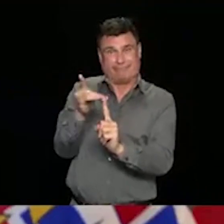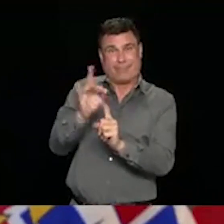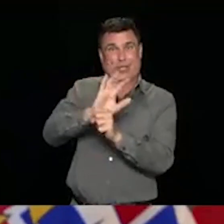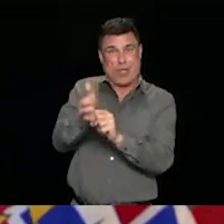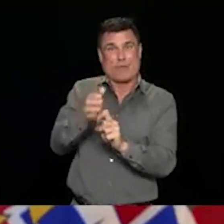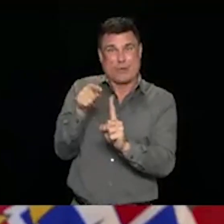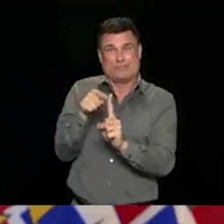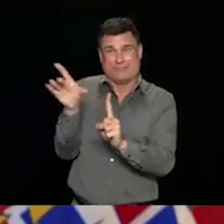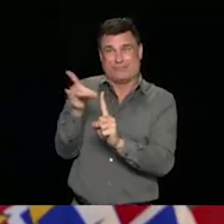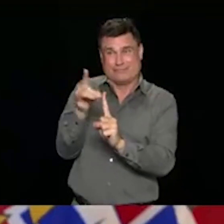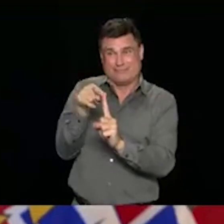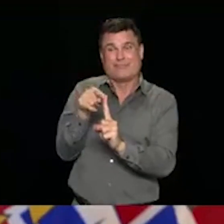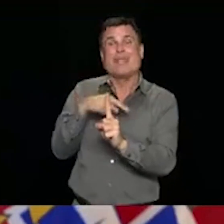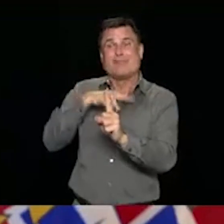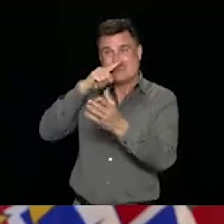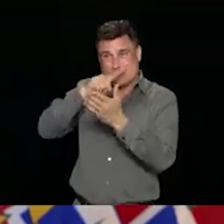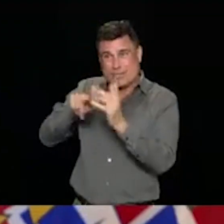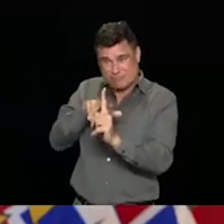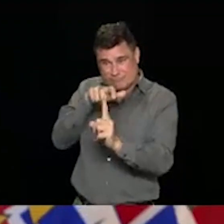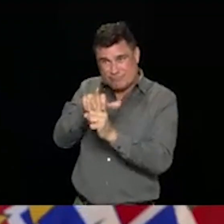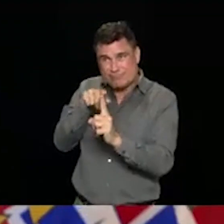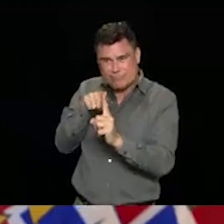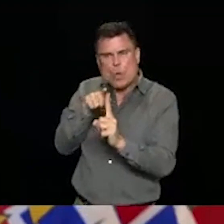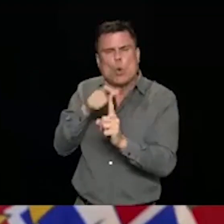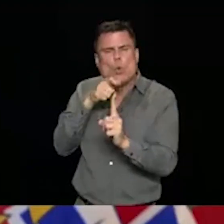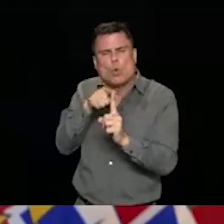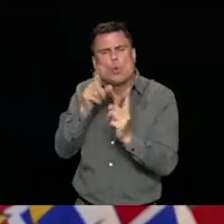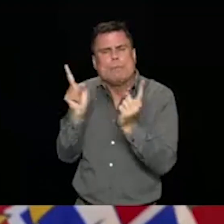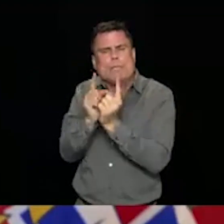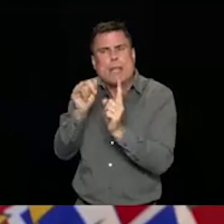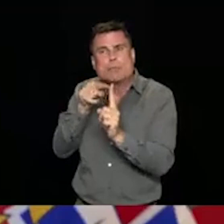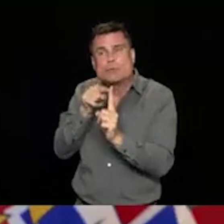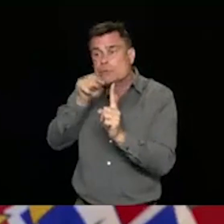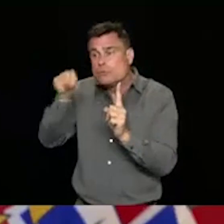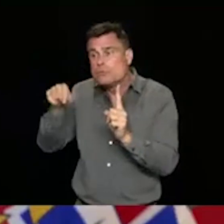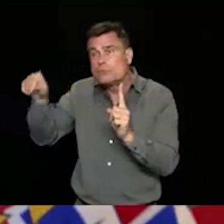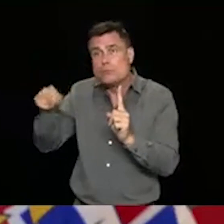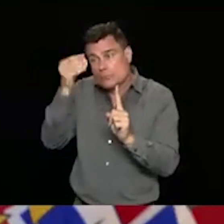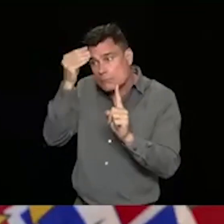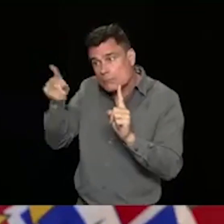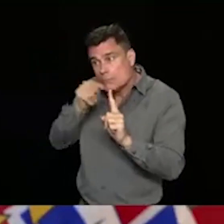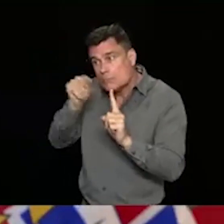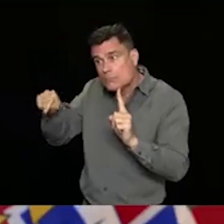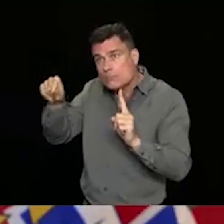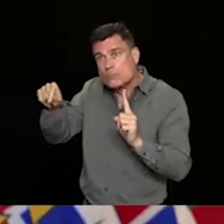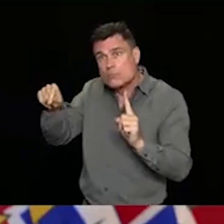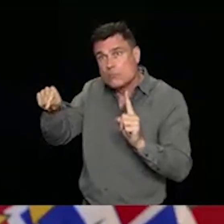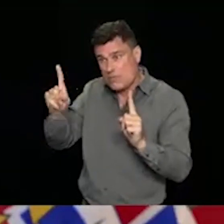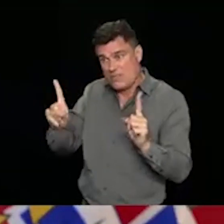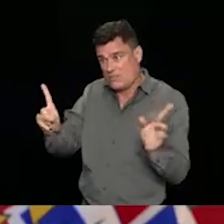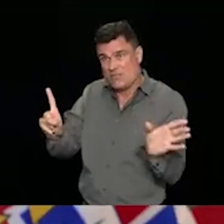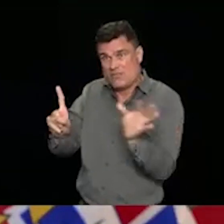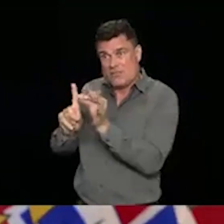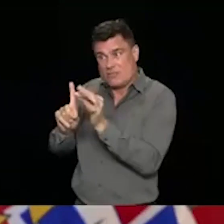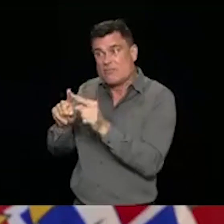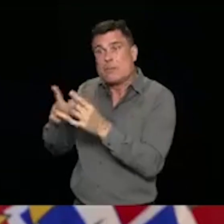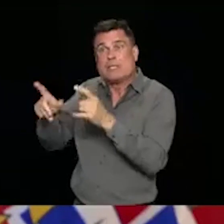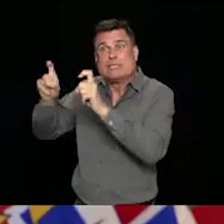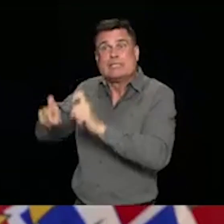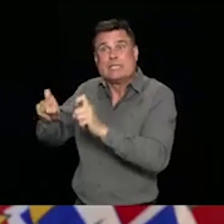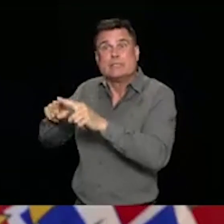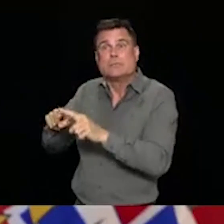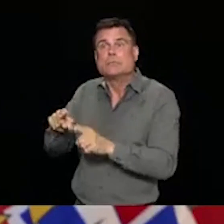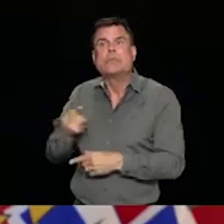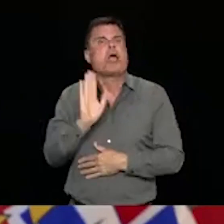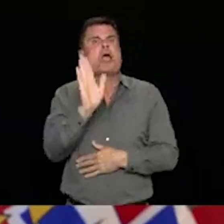and we're following them. And we call those epidemiologically linked cases, and I've talked about this before. So yes, there